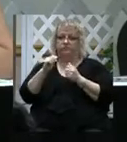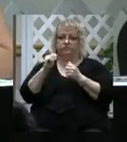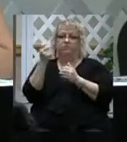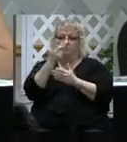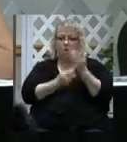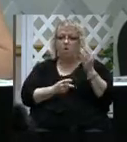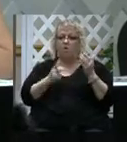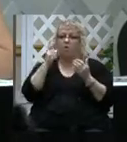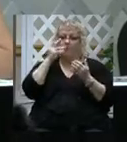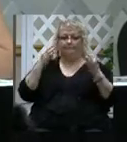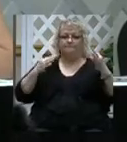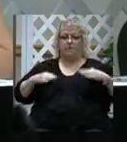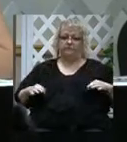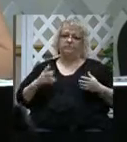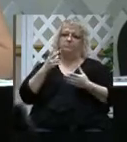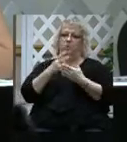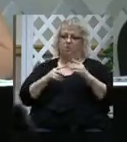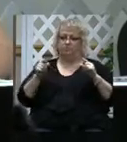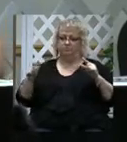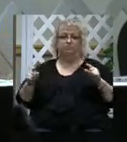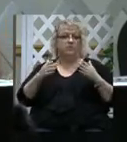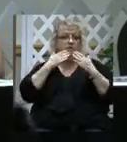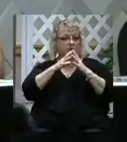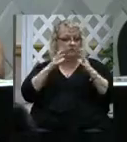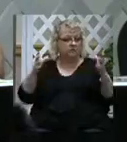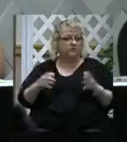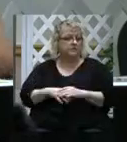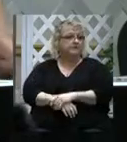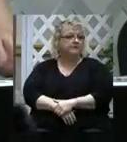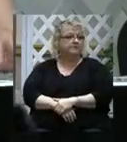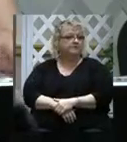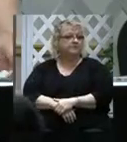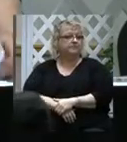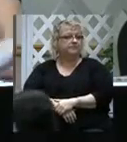both sides will benefit from it. So thank you very much.